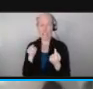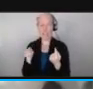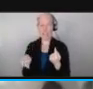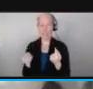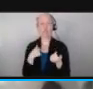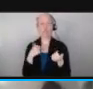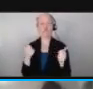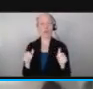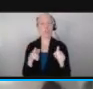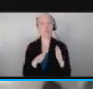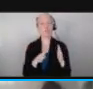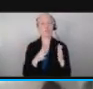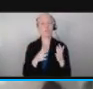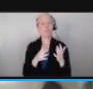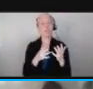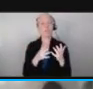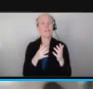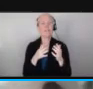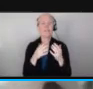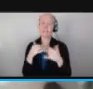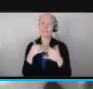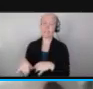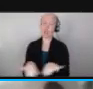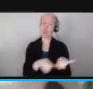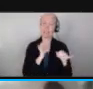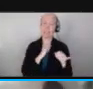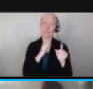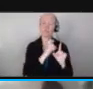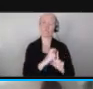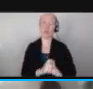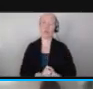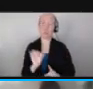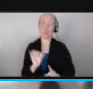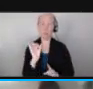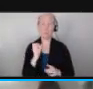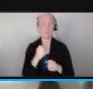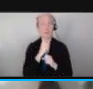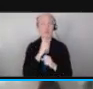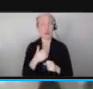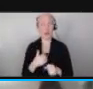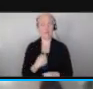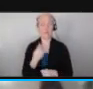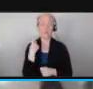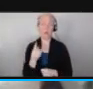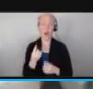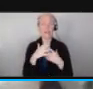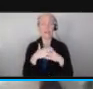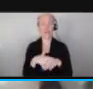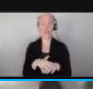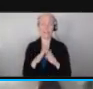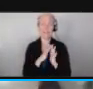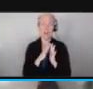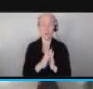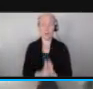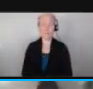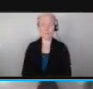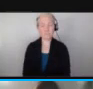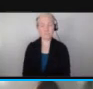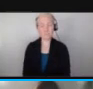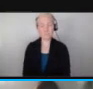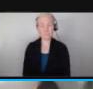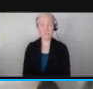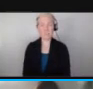of the terminology across this so we can build this kind of an integrated network. In this